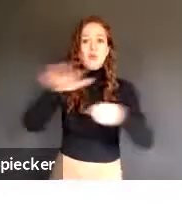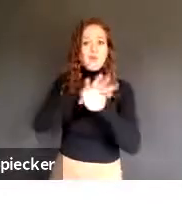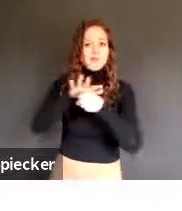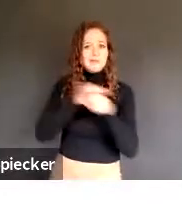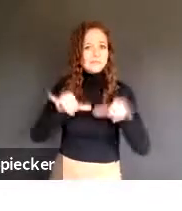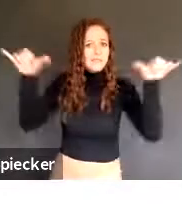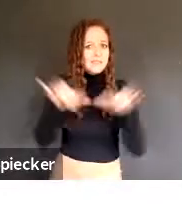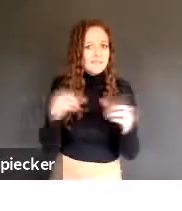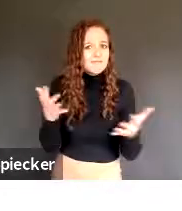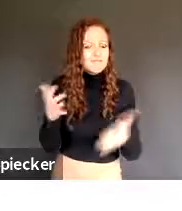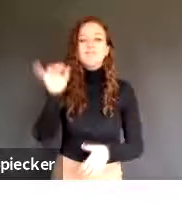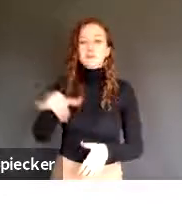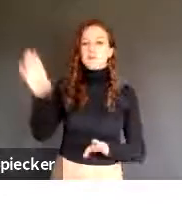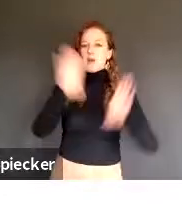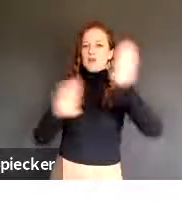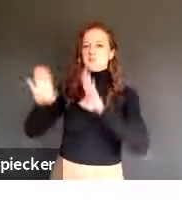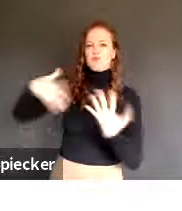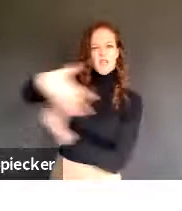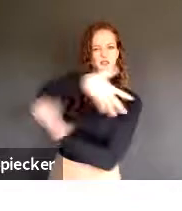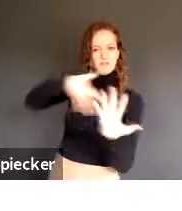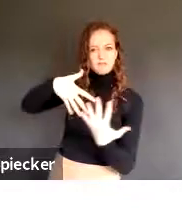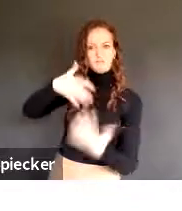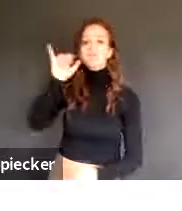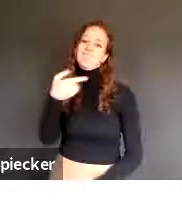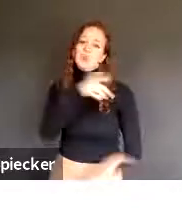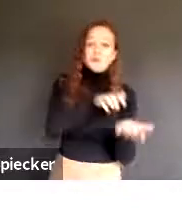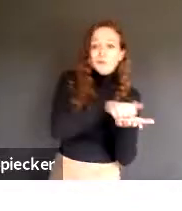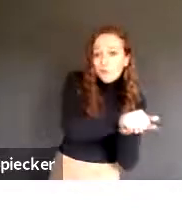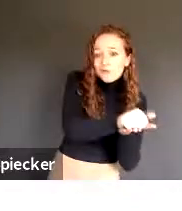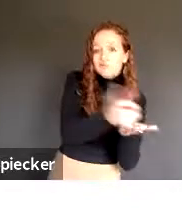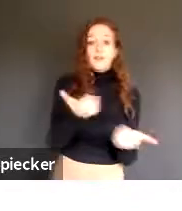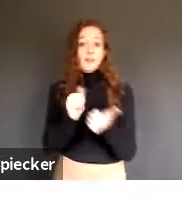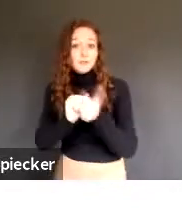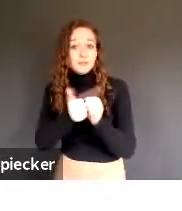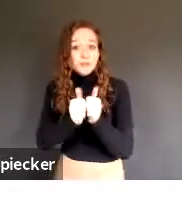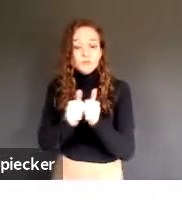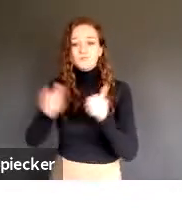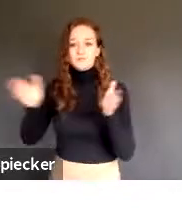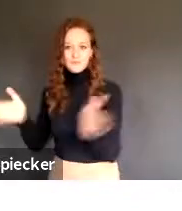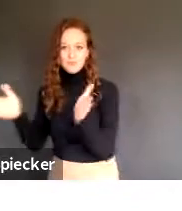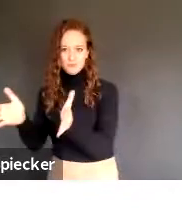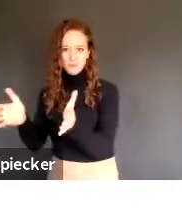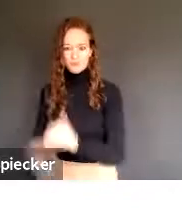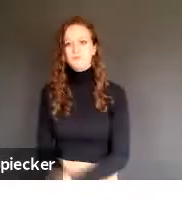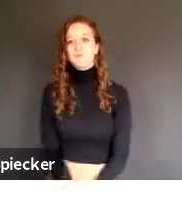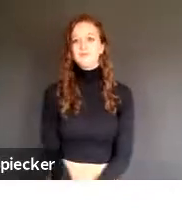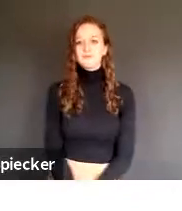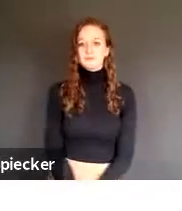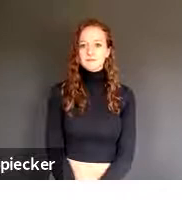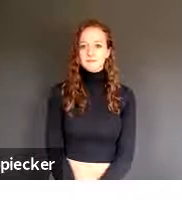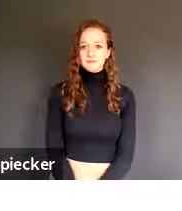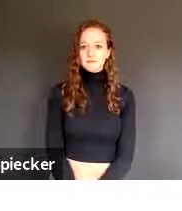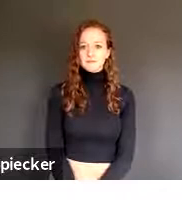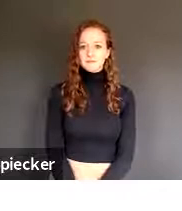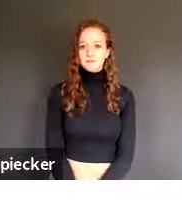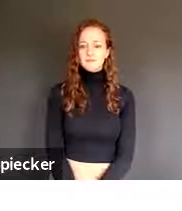Some examples of factors operating now on a local scale, if we zoom out one, would include biotic interactions such